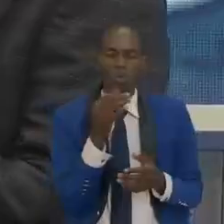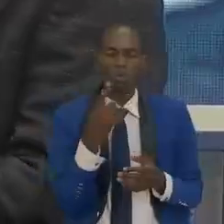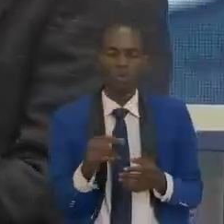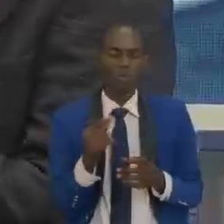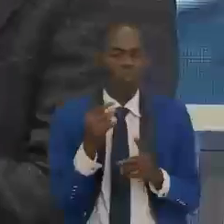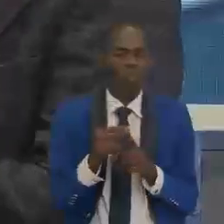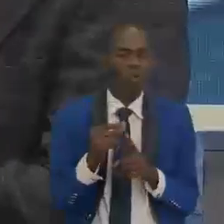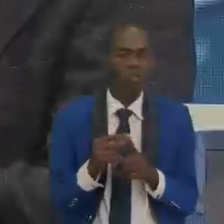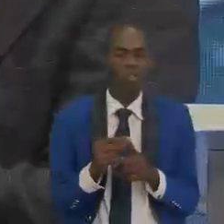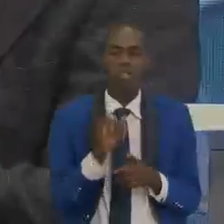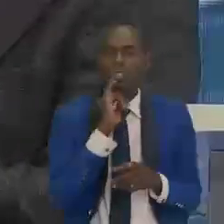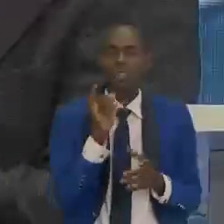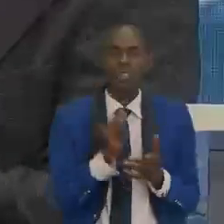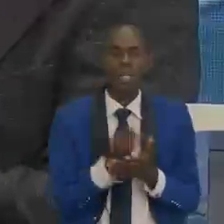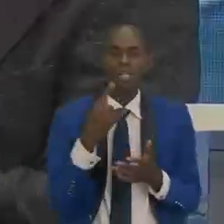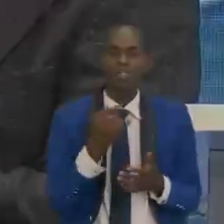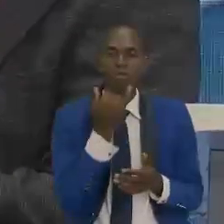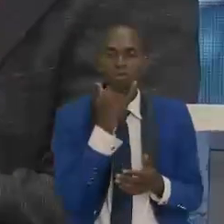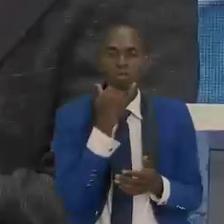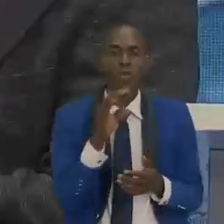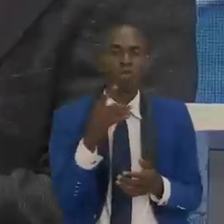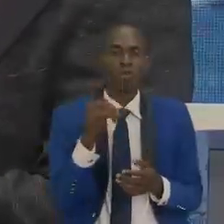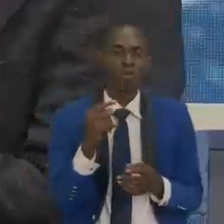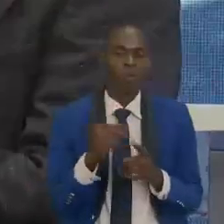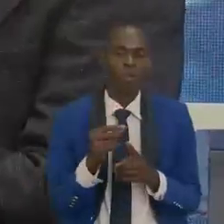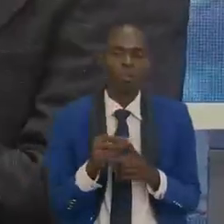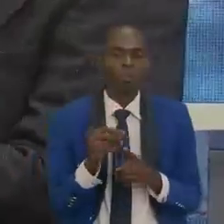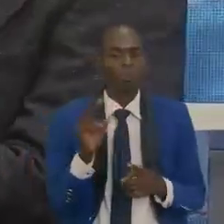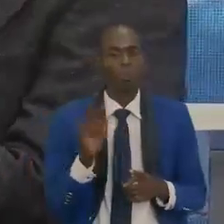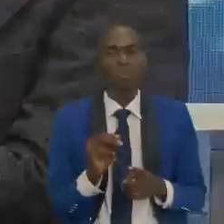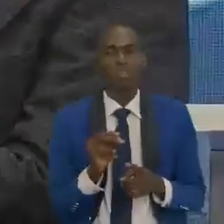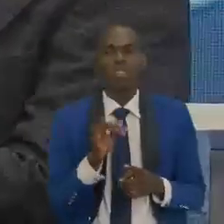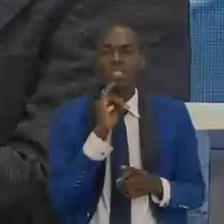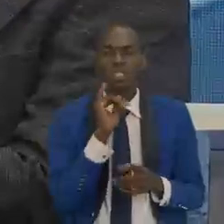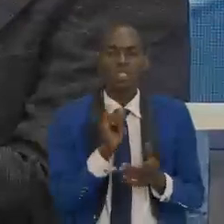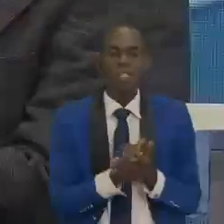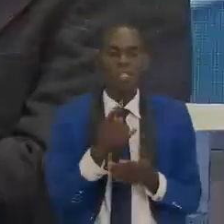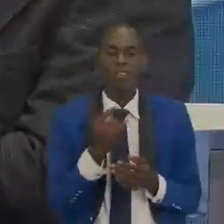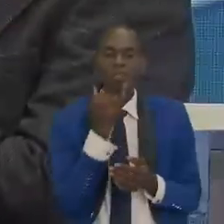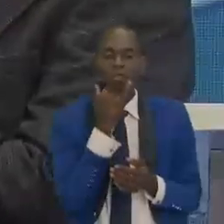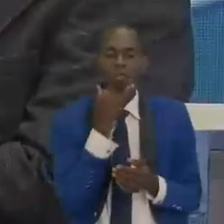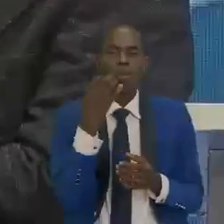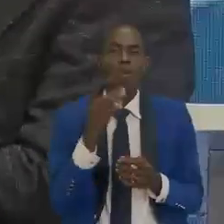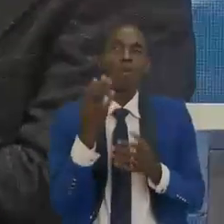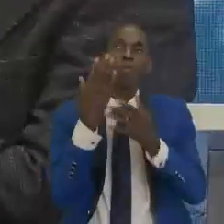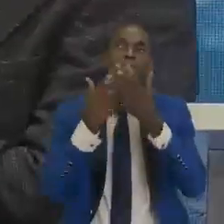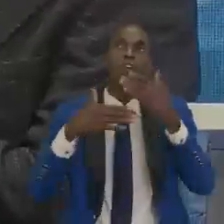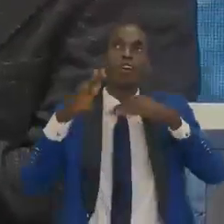Is that the fault of the messenger? Is that the fault of heaven-sent